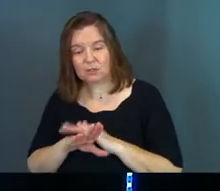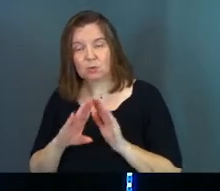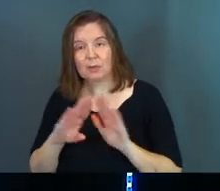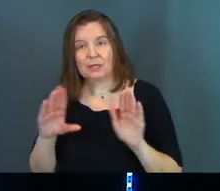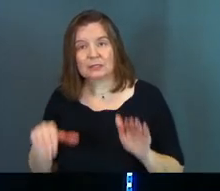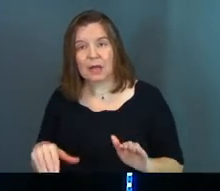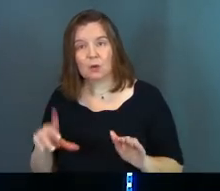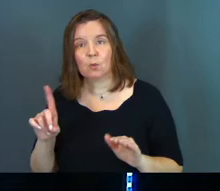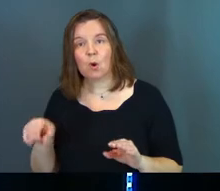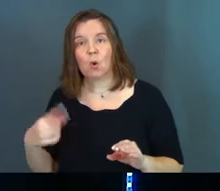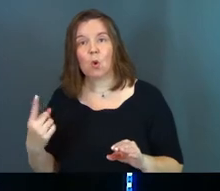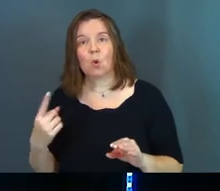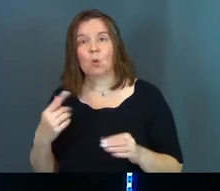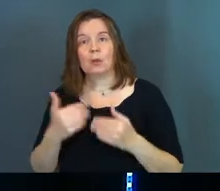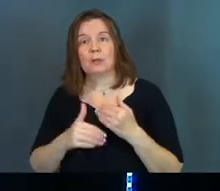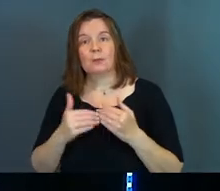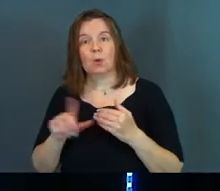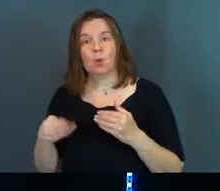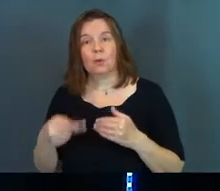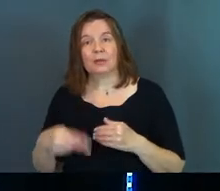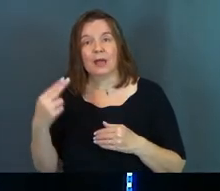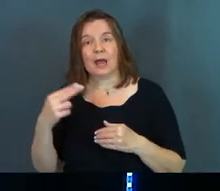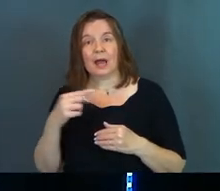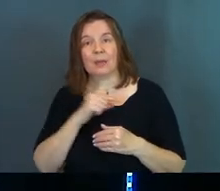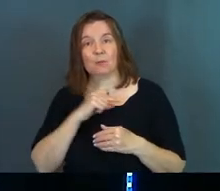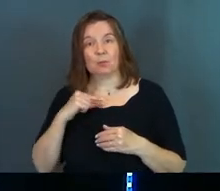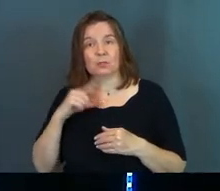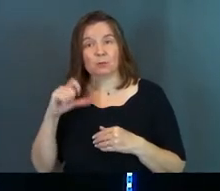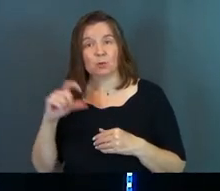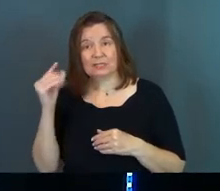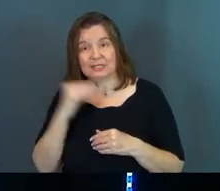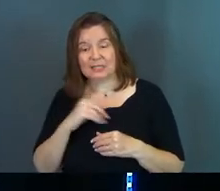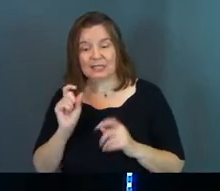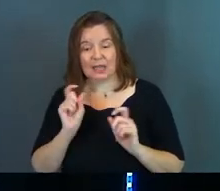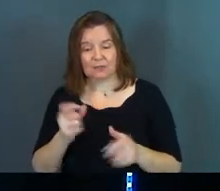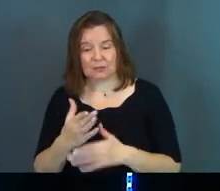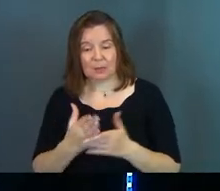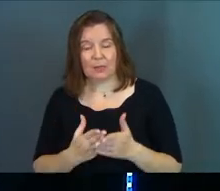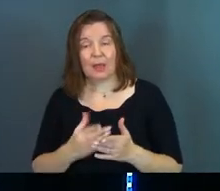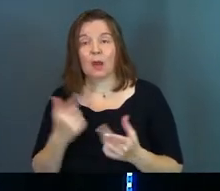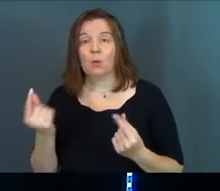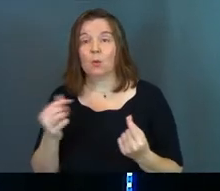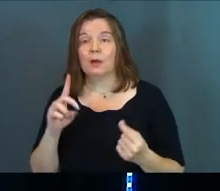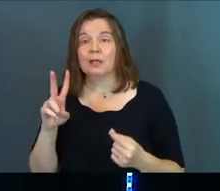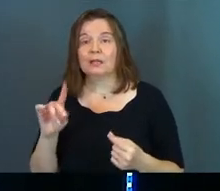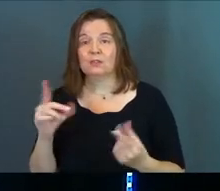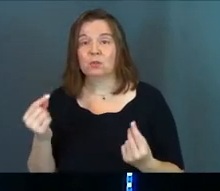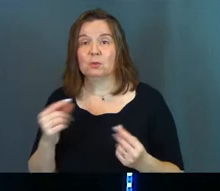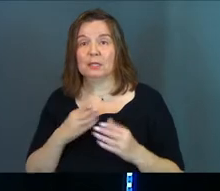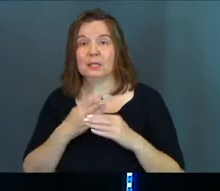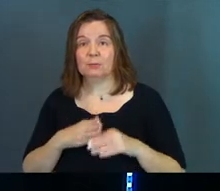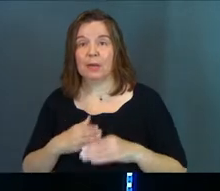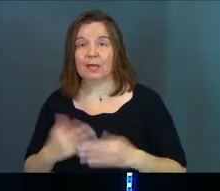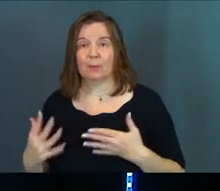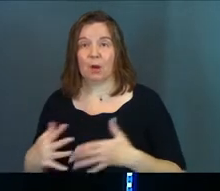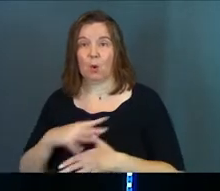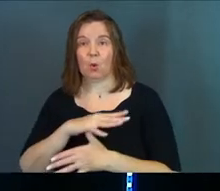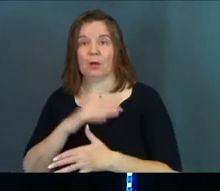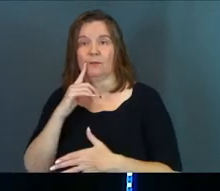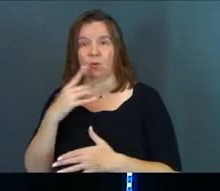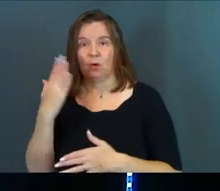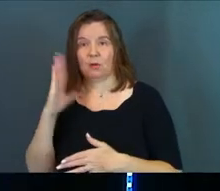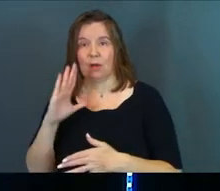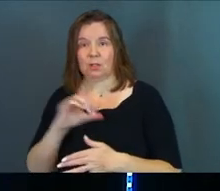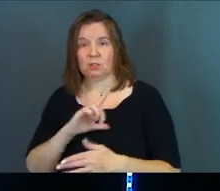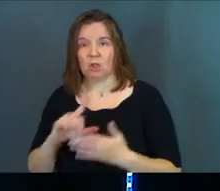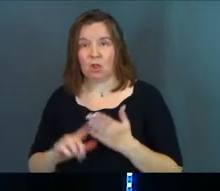this house where only the high priest was supposed to eat, and he gave them some of that bread. And what David is doing there is he's breaking down priority when it comes to God's